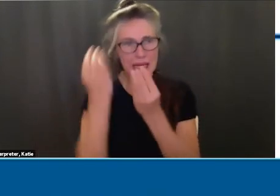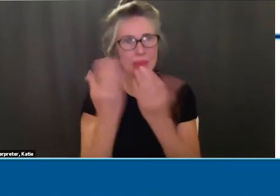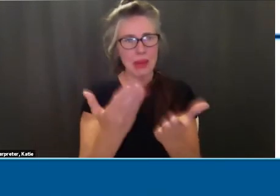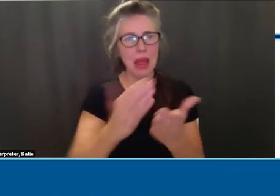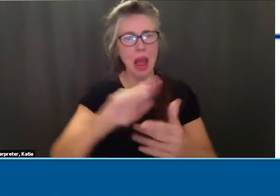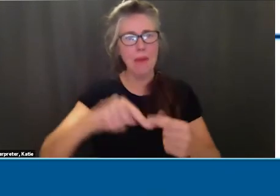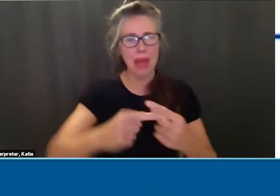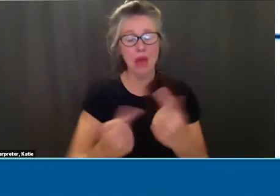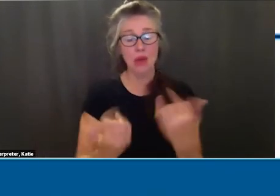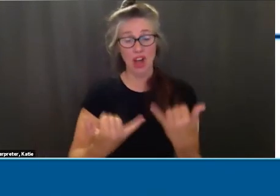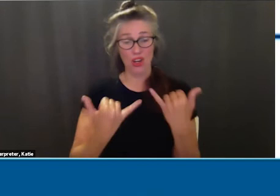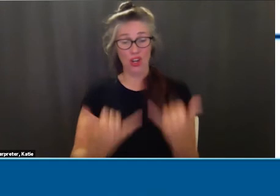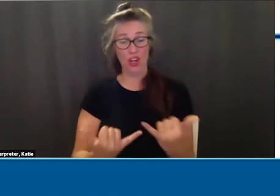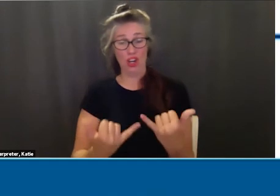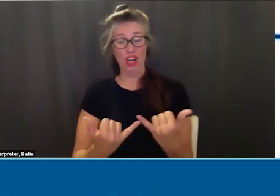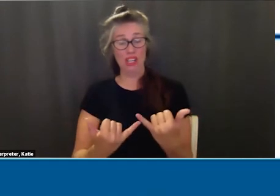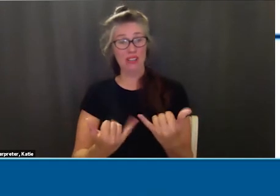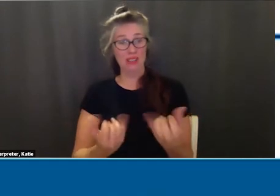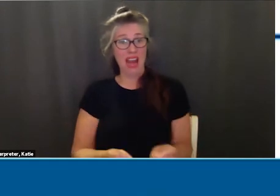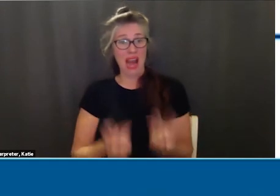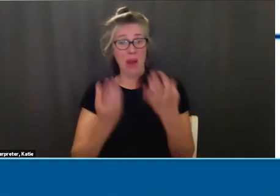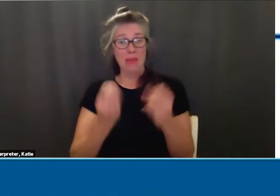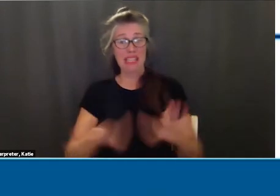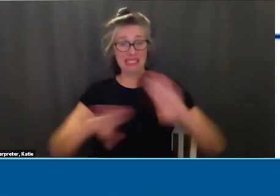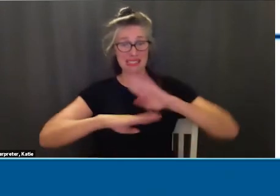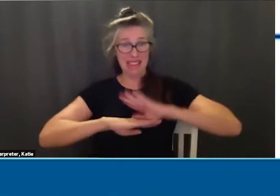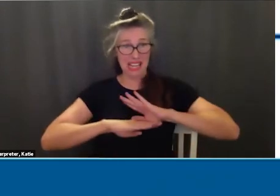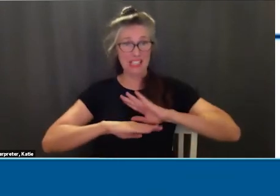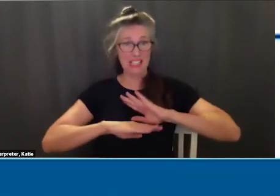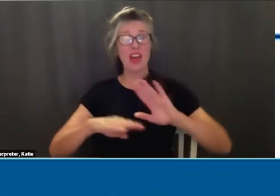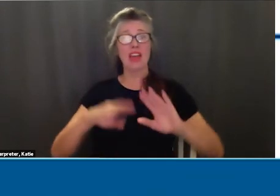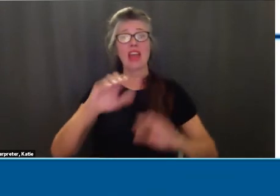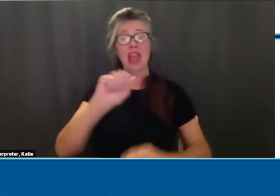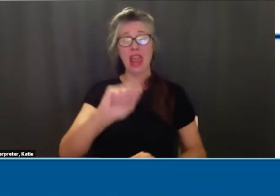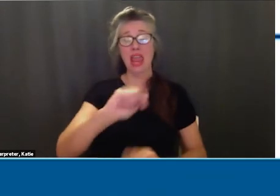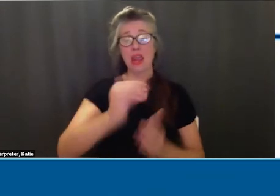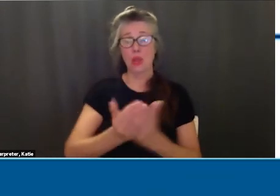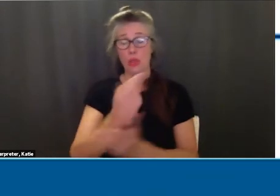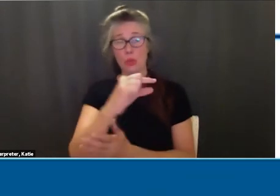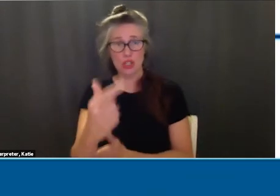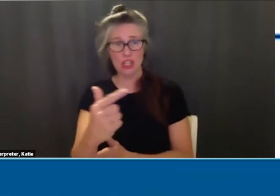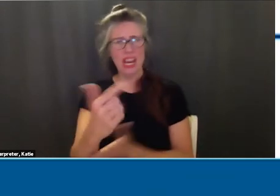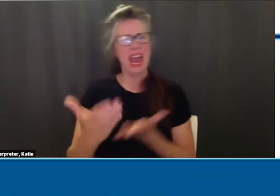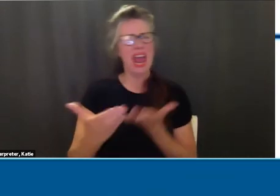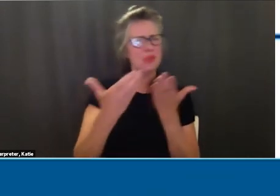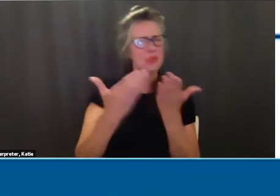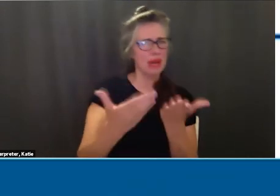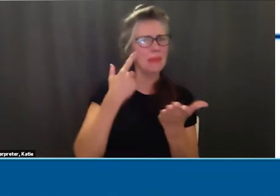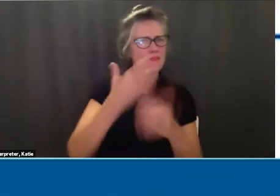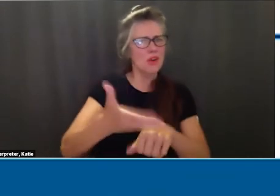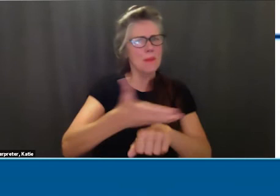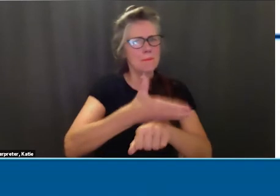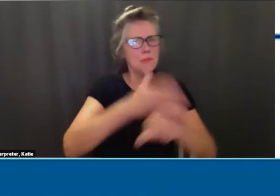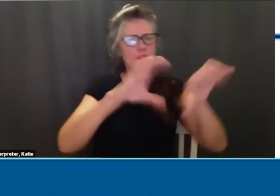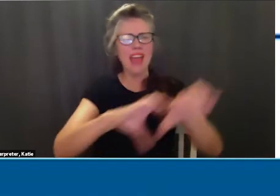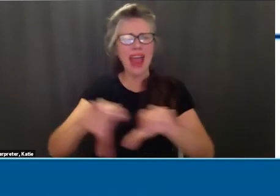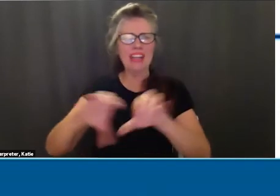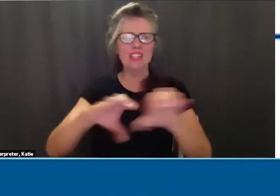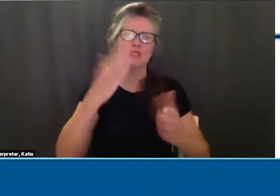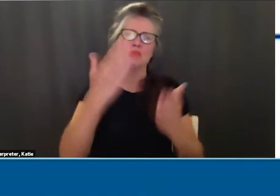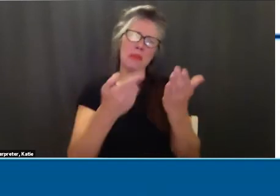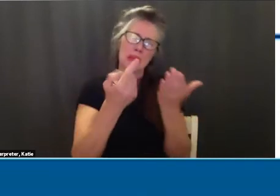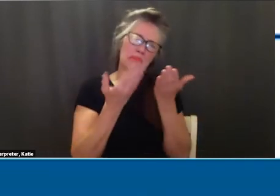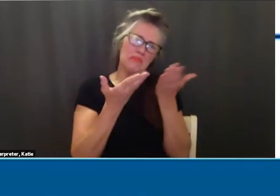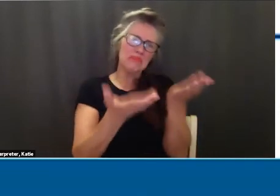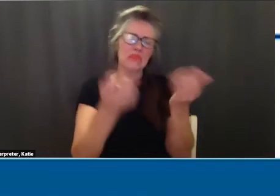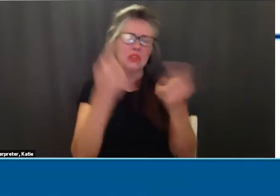rates, and to present some of our recommendations for possible actions that we would like folks to consider in